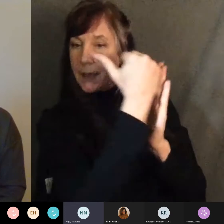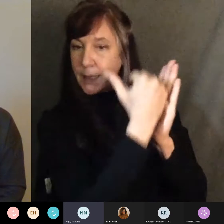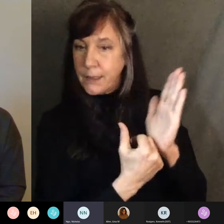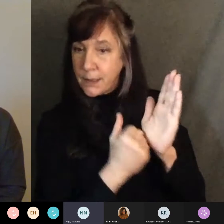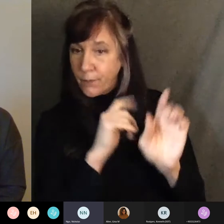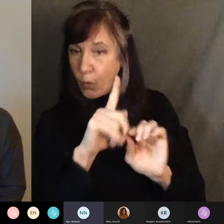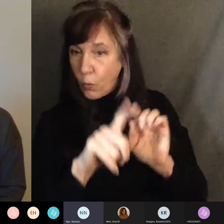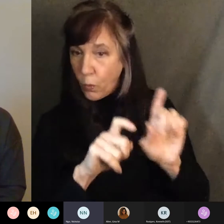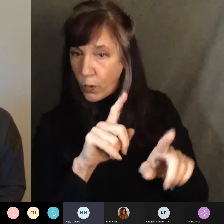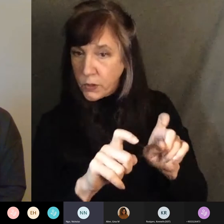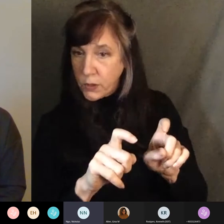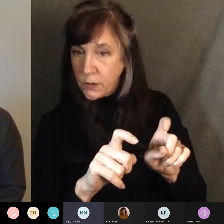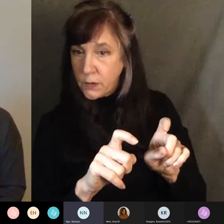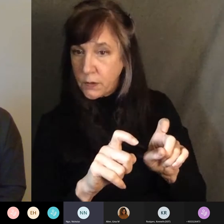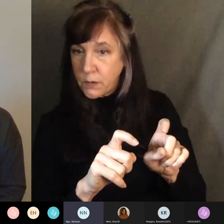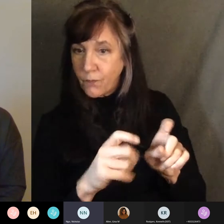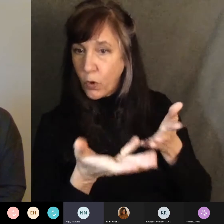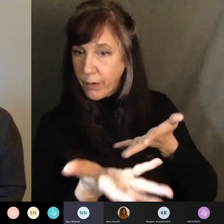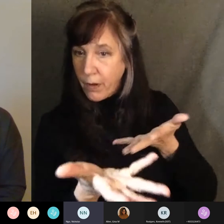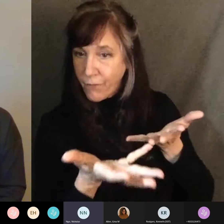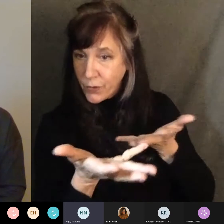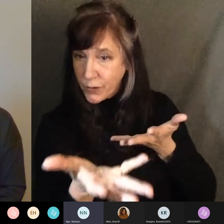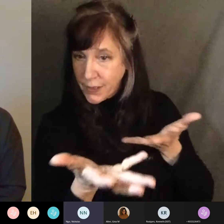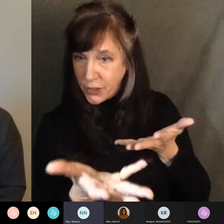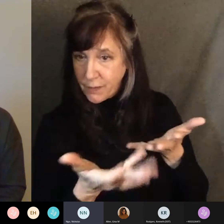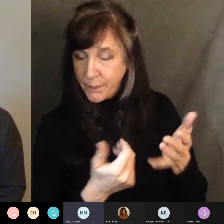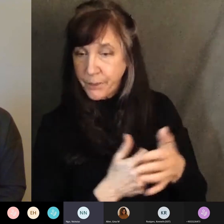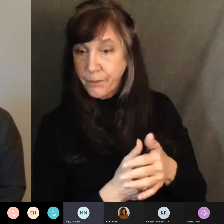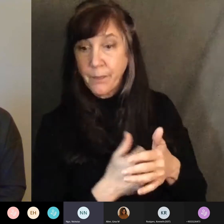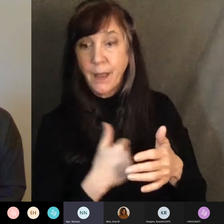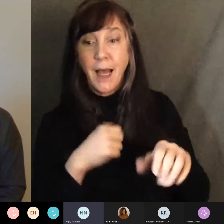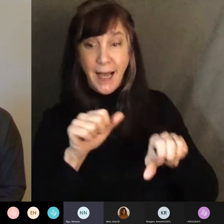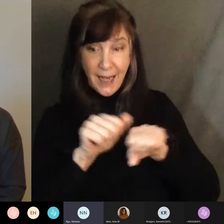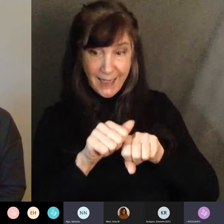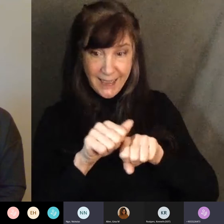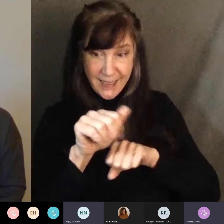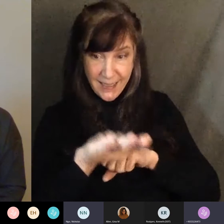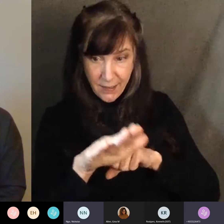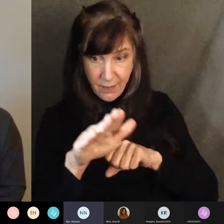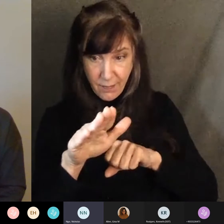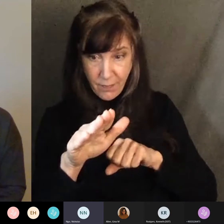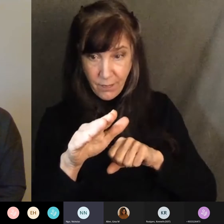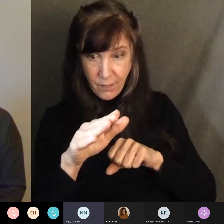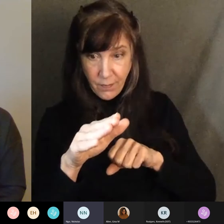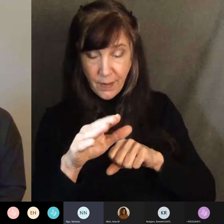of just to have a conversation. And I sent that out as well. And I'm happy to